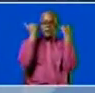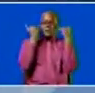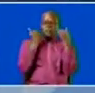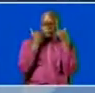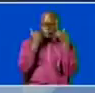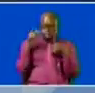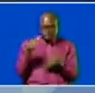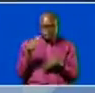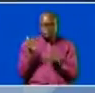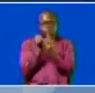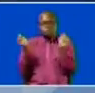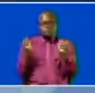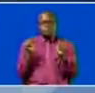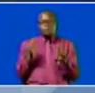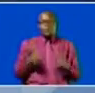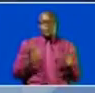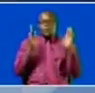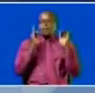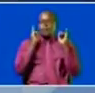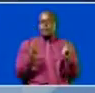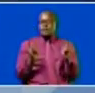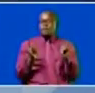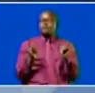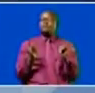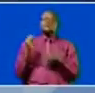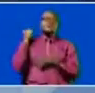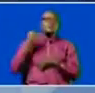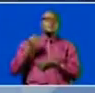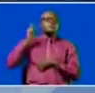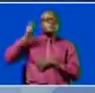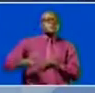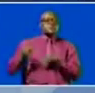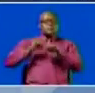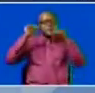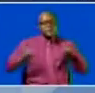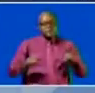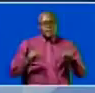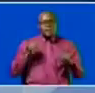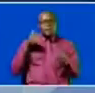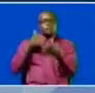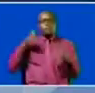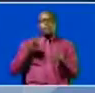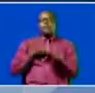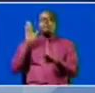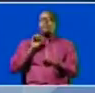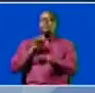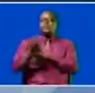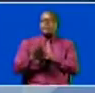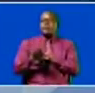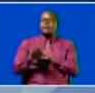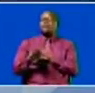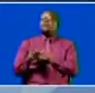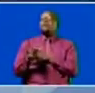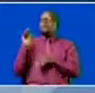could this bail delay tactic be the new criminal justice system's technique at deterring further spread of endemic wave